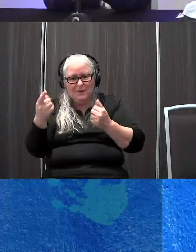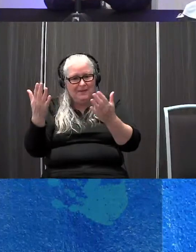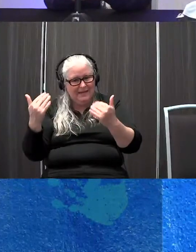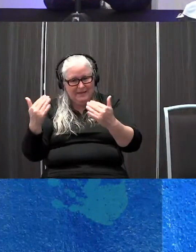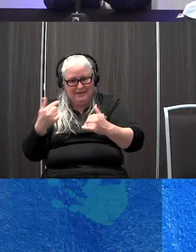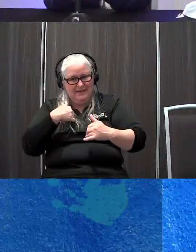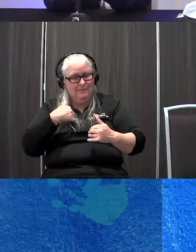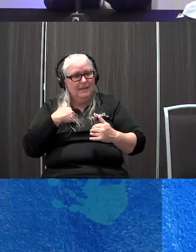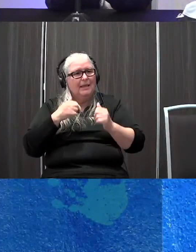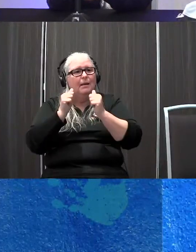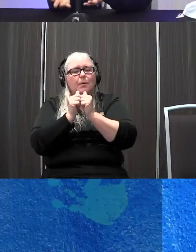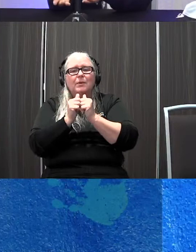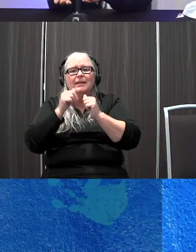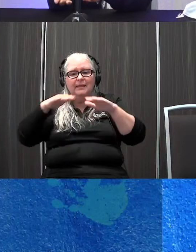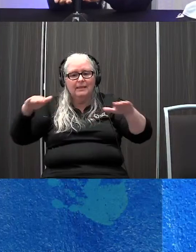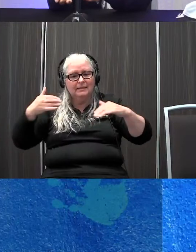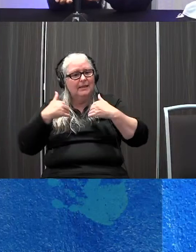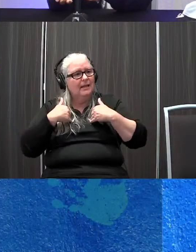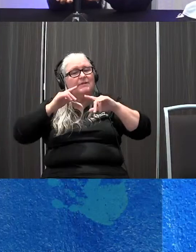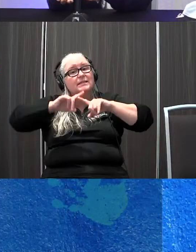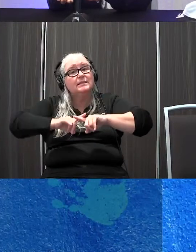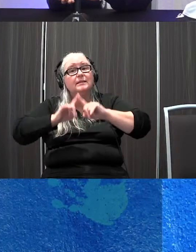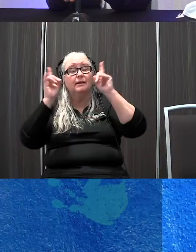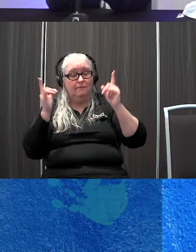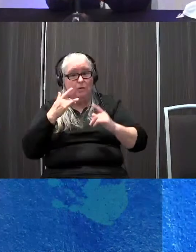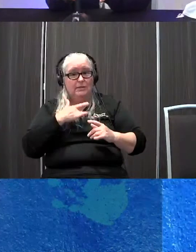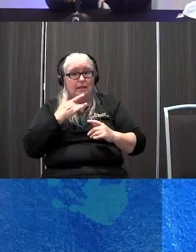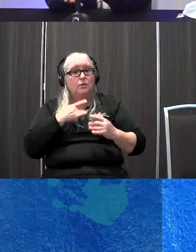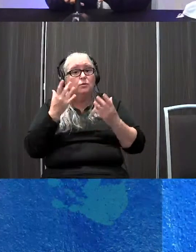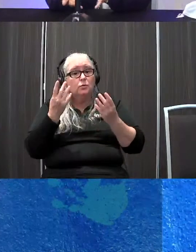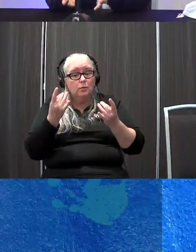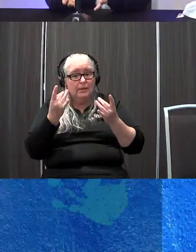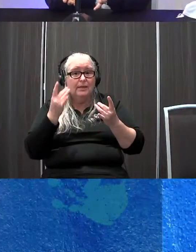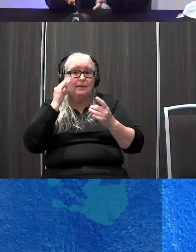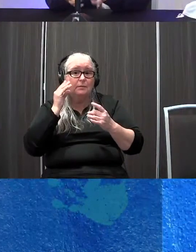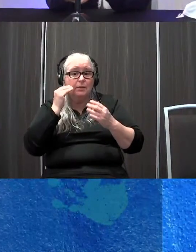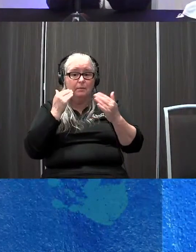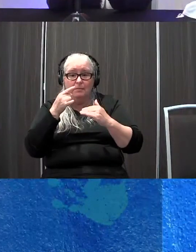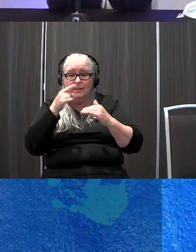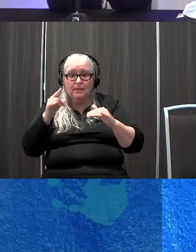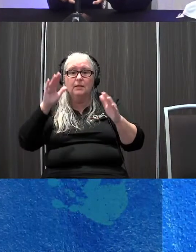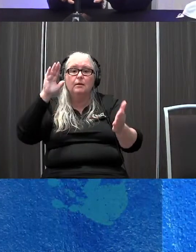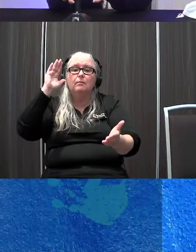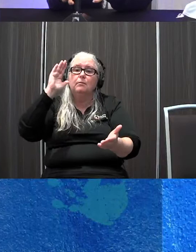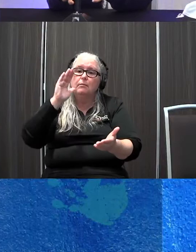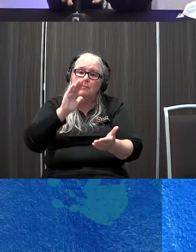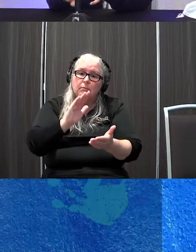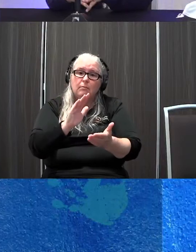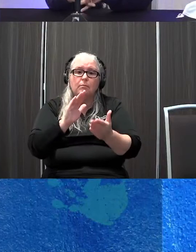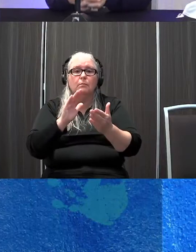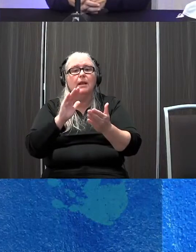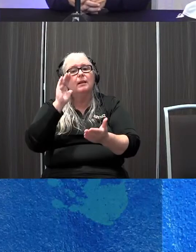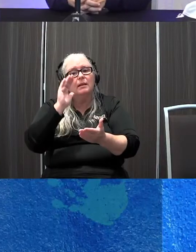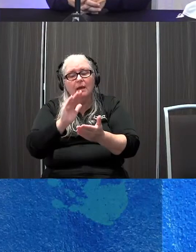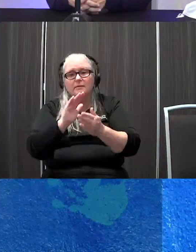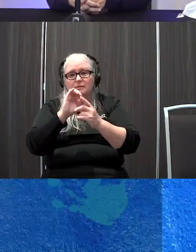different sensory experience, maybe the environmental support they need is an environment that is dimmer. Maybe the environmental support they need to